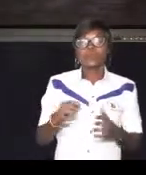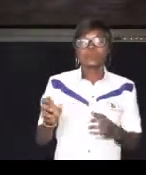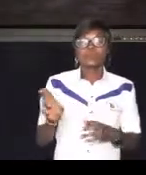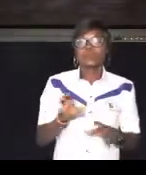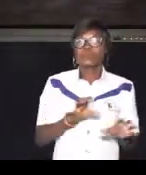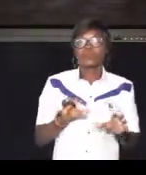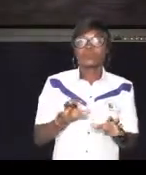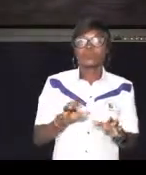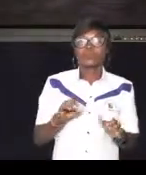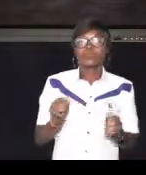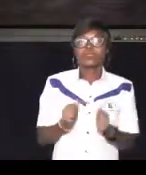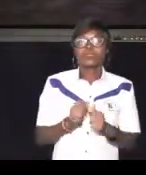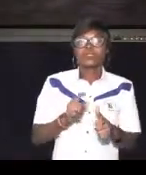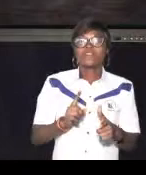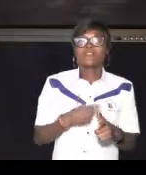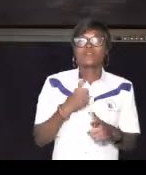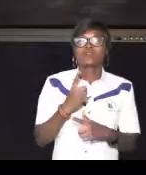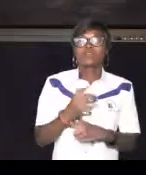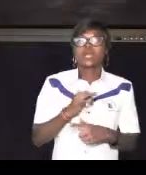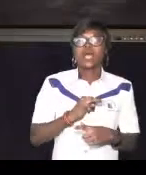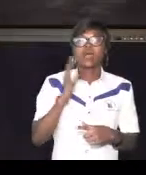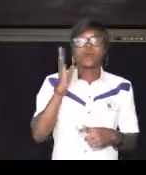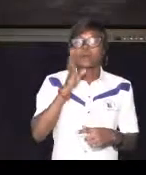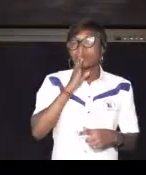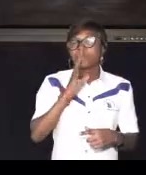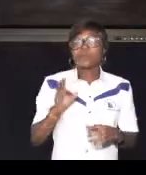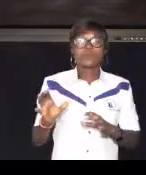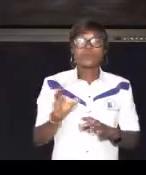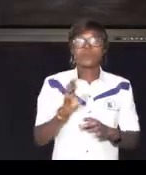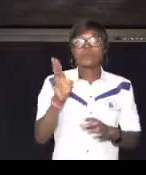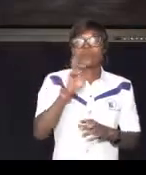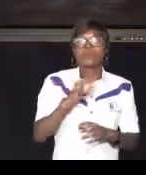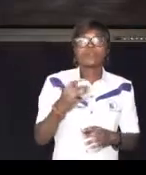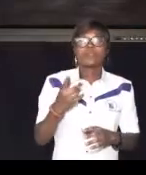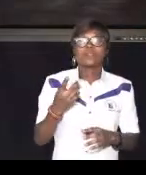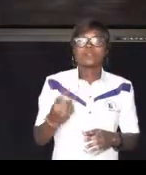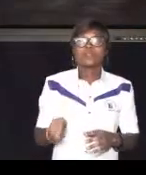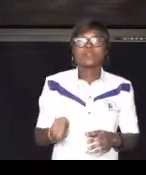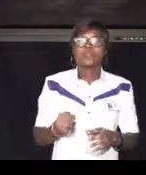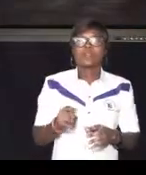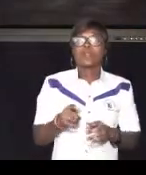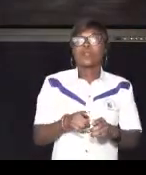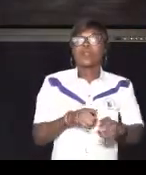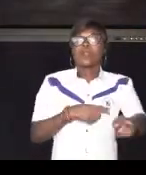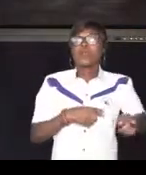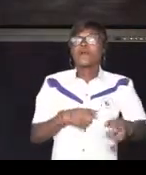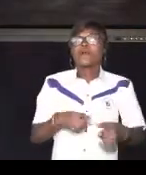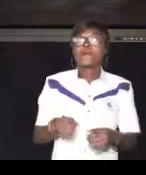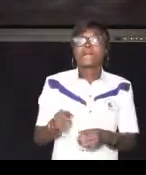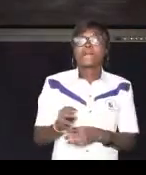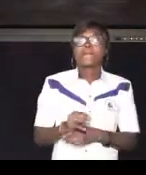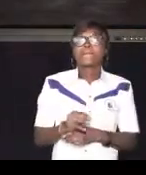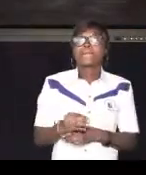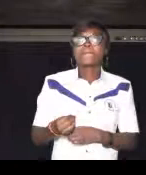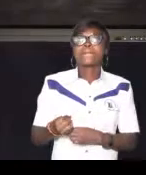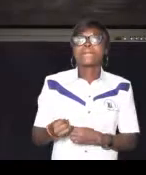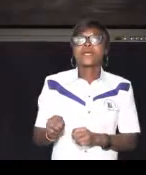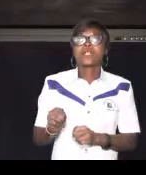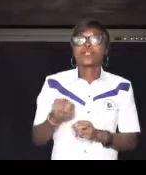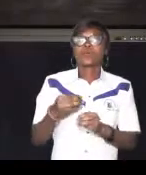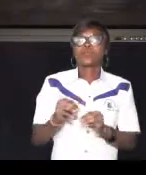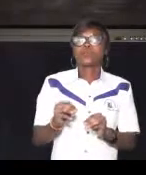we do with the first one is that I won't be using the long method, because that is why we are mathematicians. We always go with